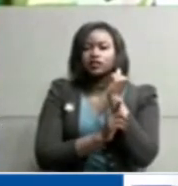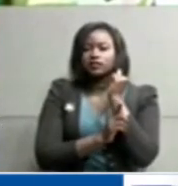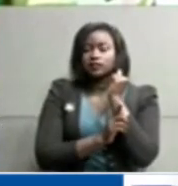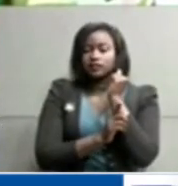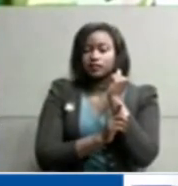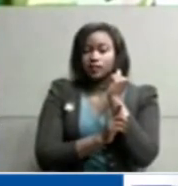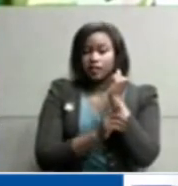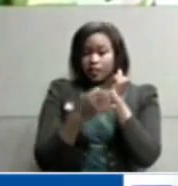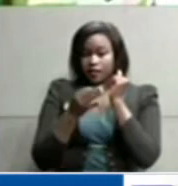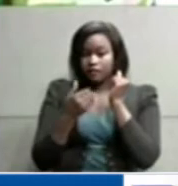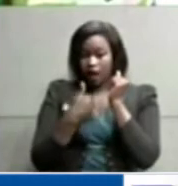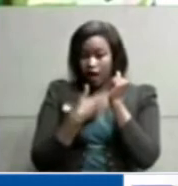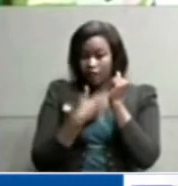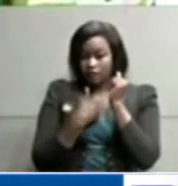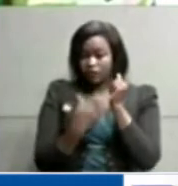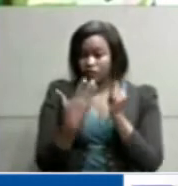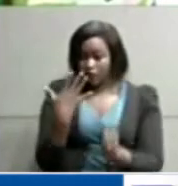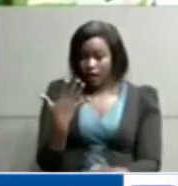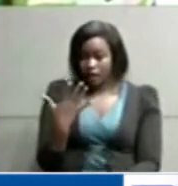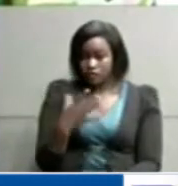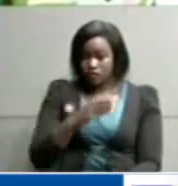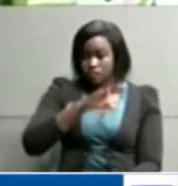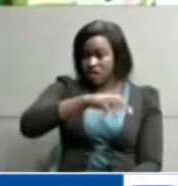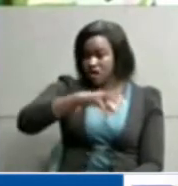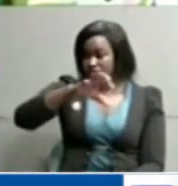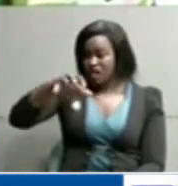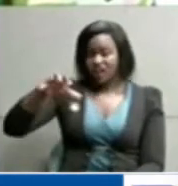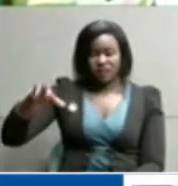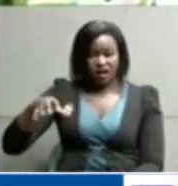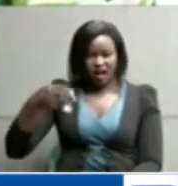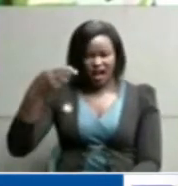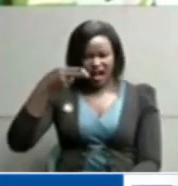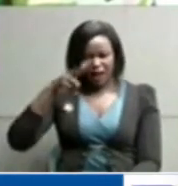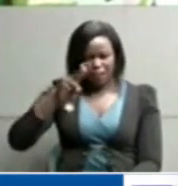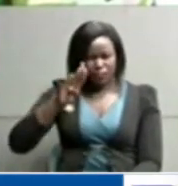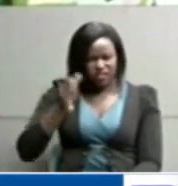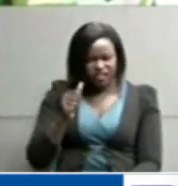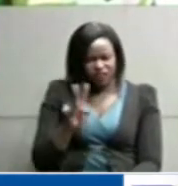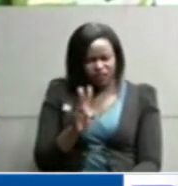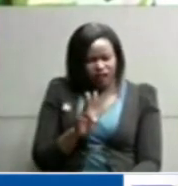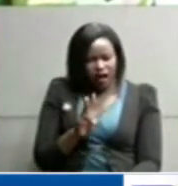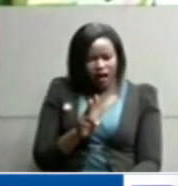has 5 points, what they call hubs.